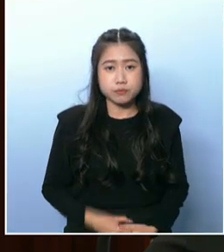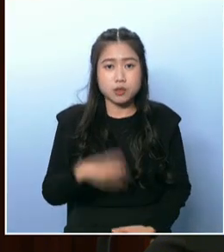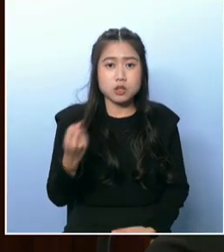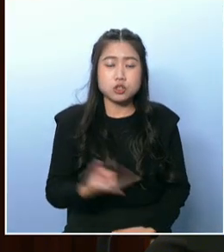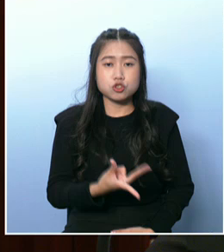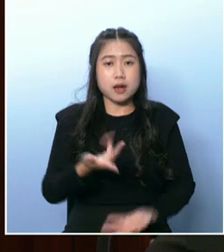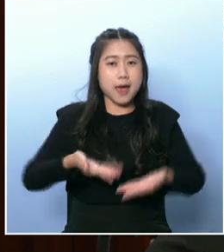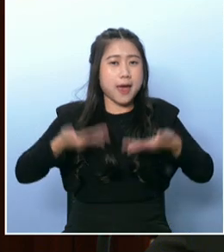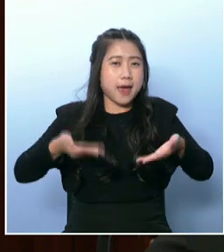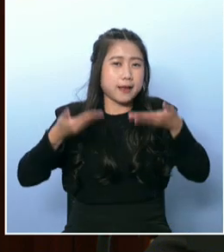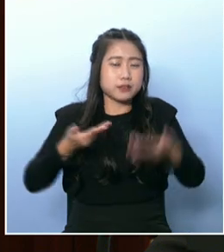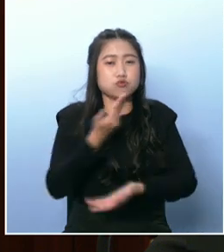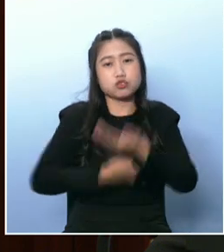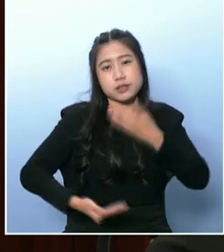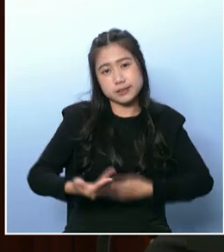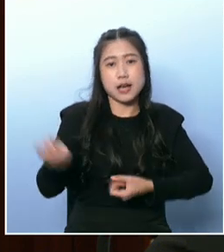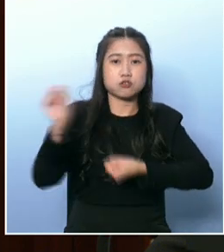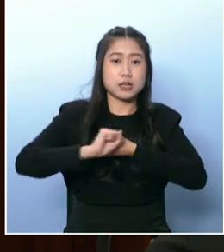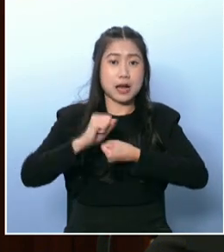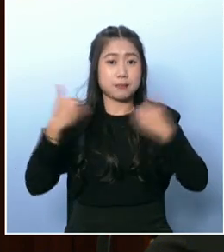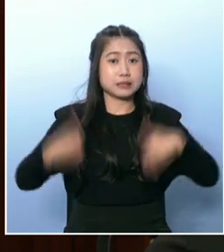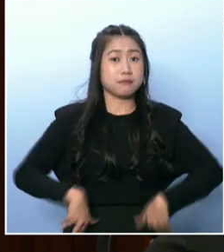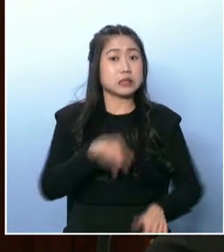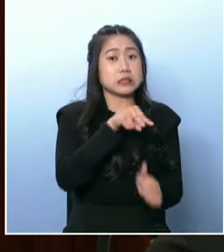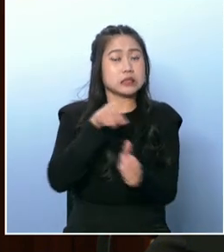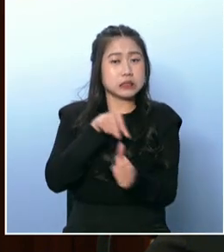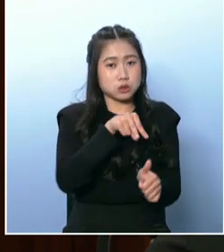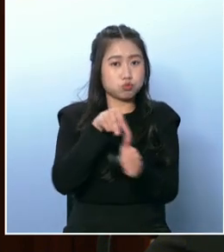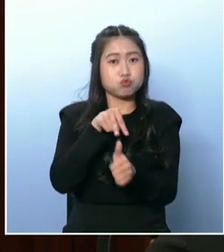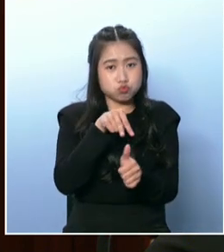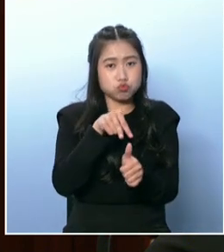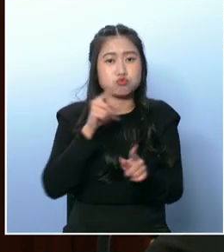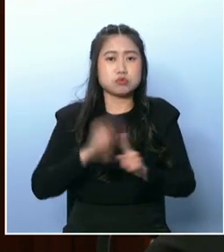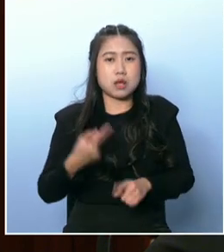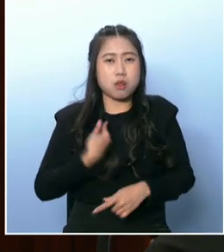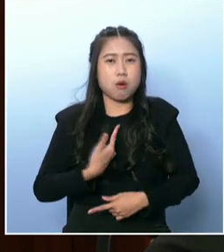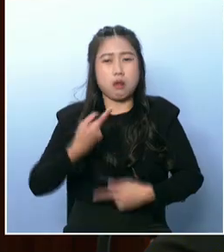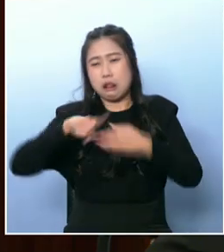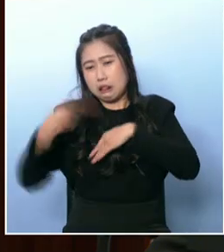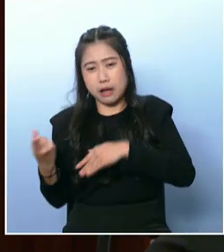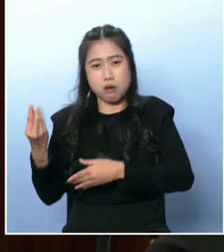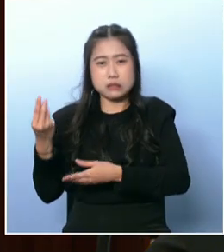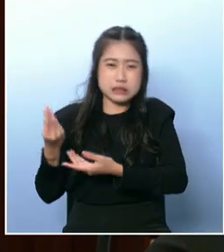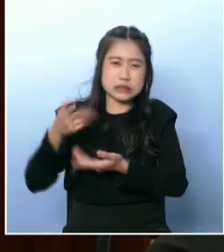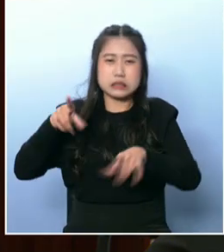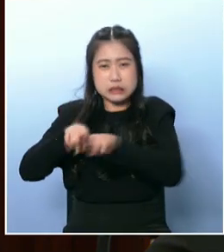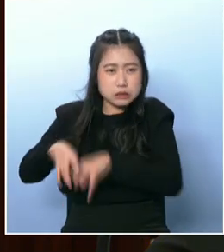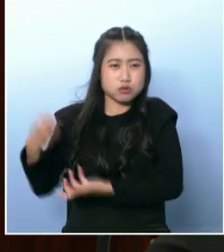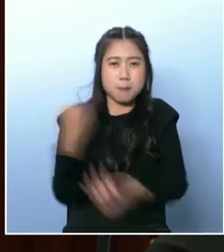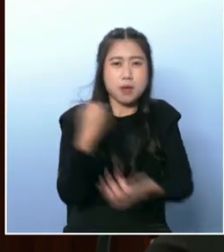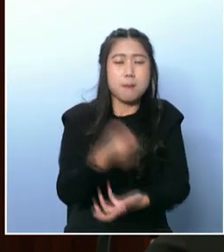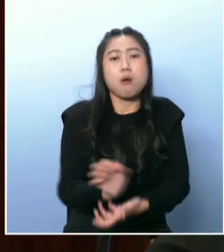good move. Well, for the mildly physically handicapped persons and their